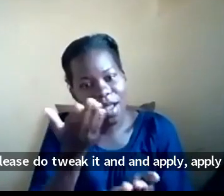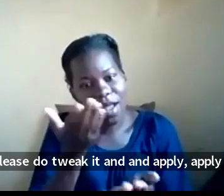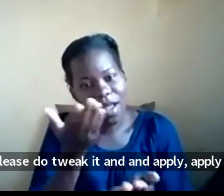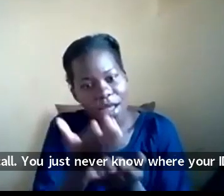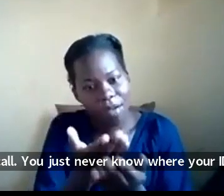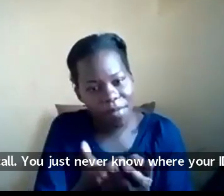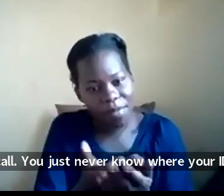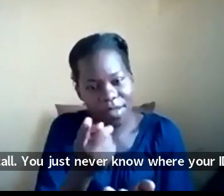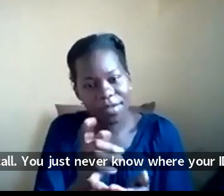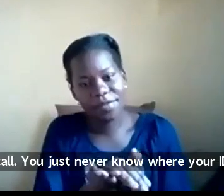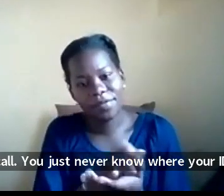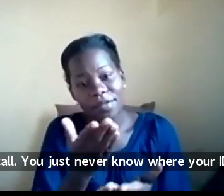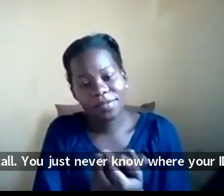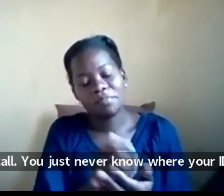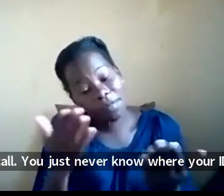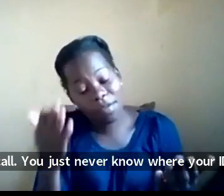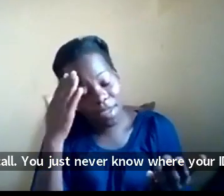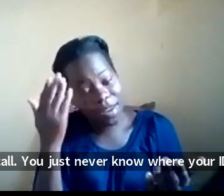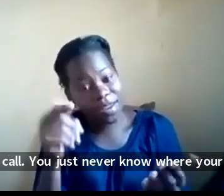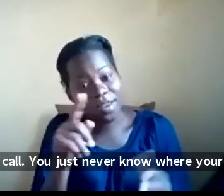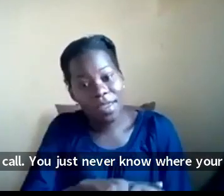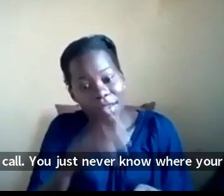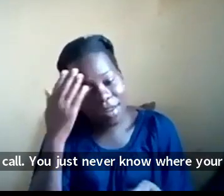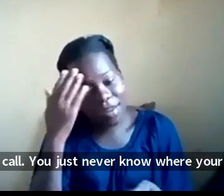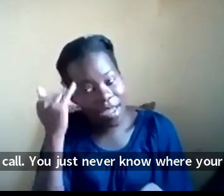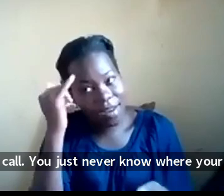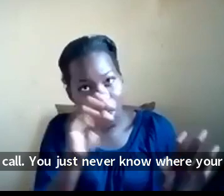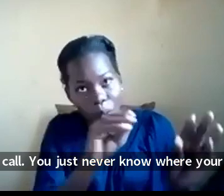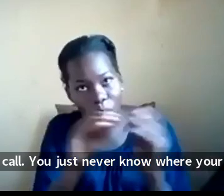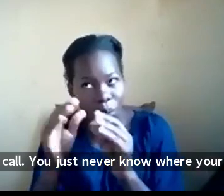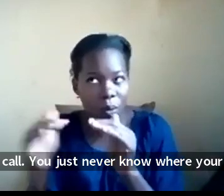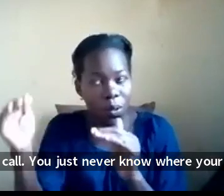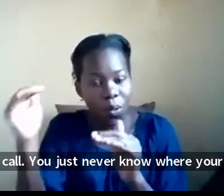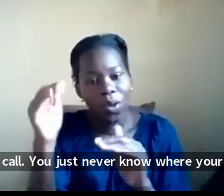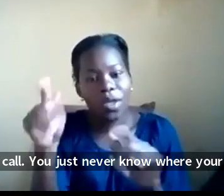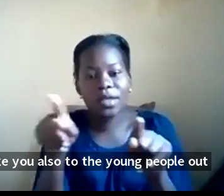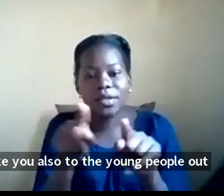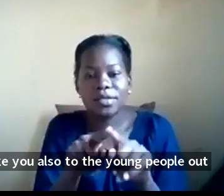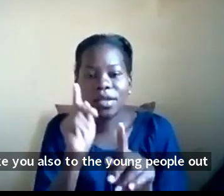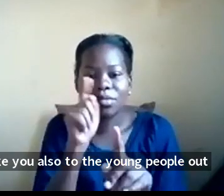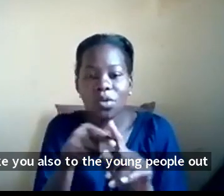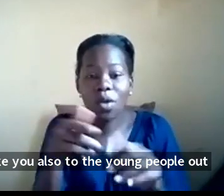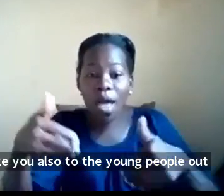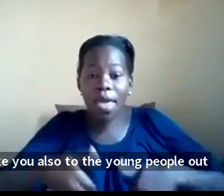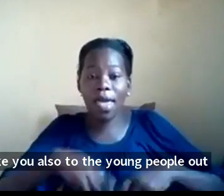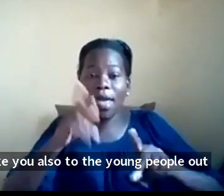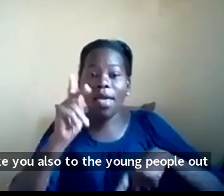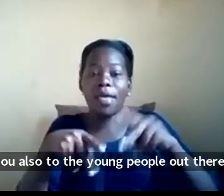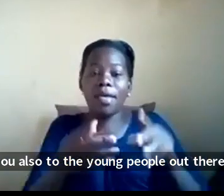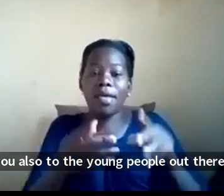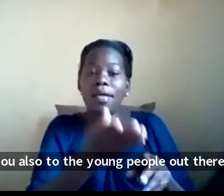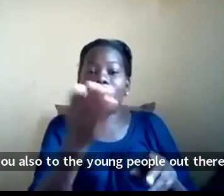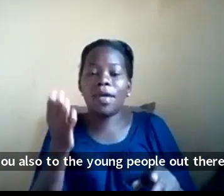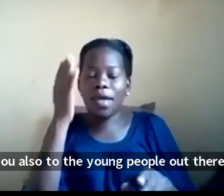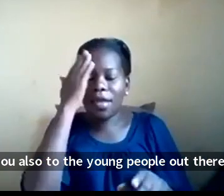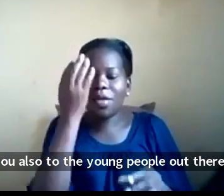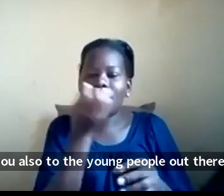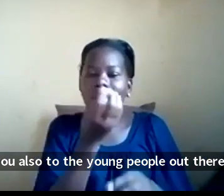your idea will take you. Also to the young people out there, I know a lot of times